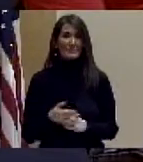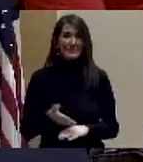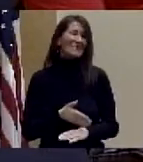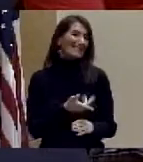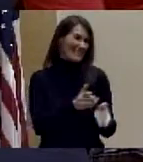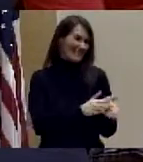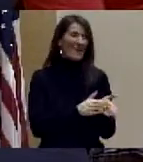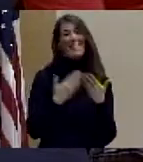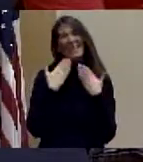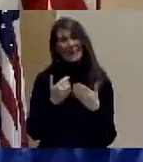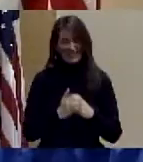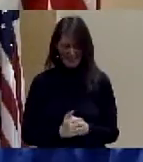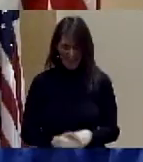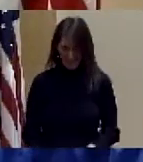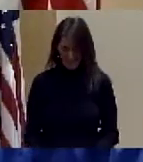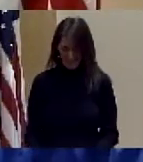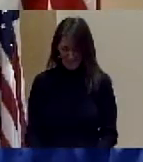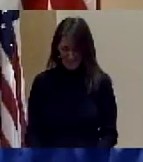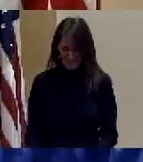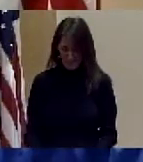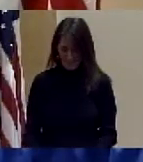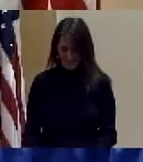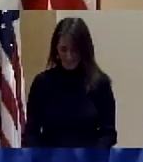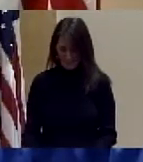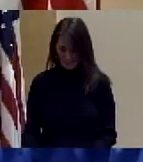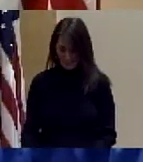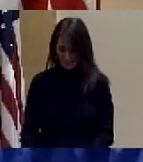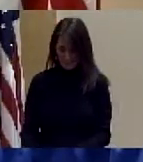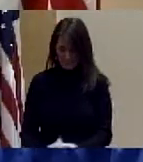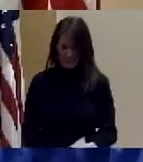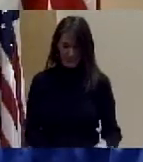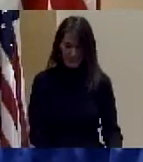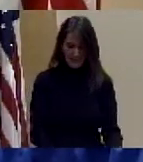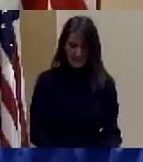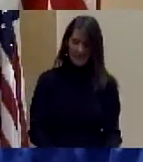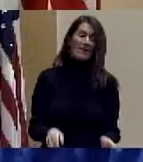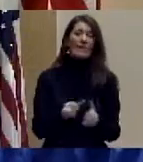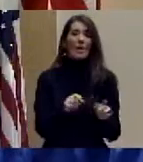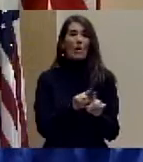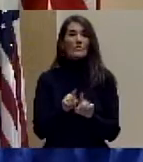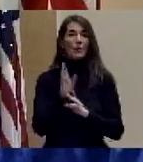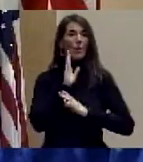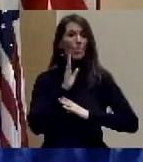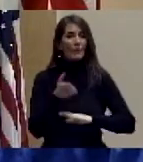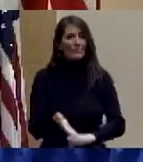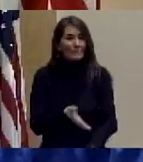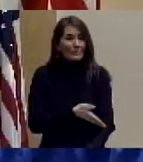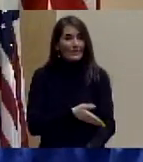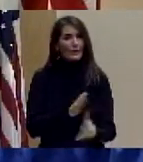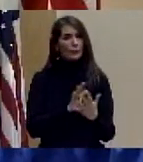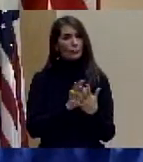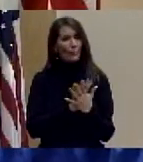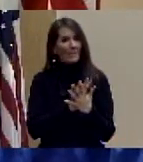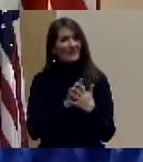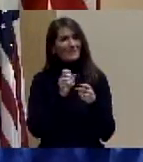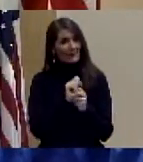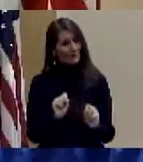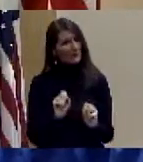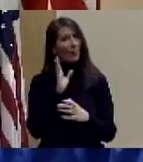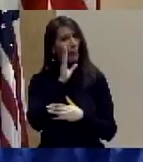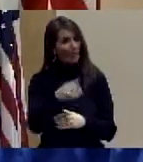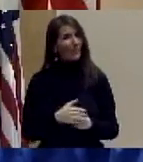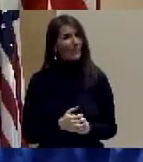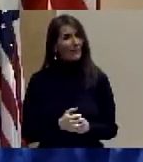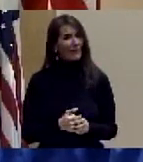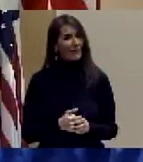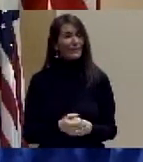Thank you. That's also going to, and I think this is very important, it will enhance traffic safety. The